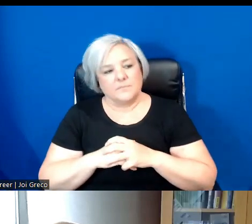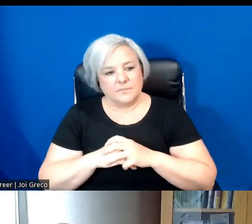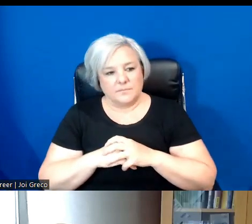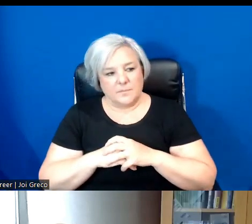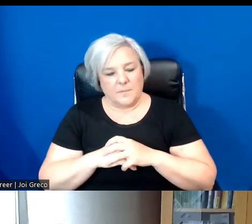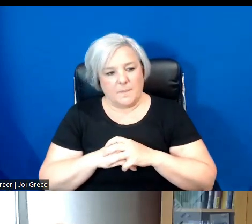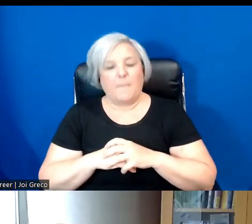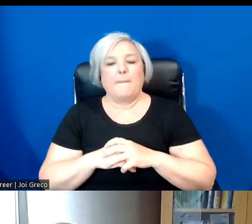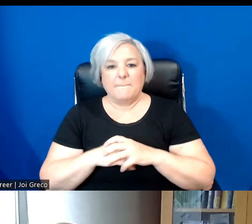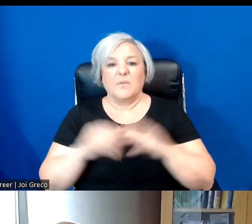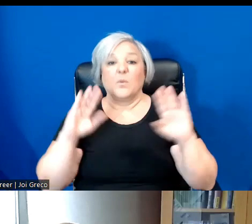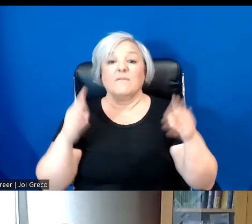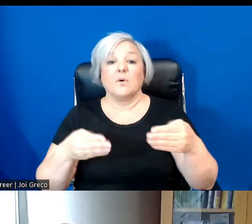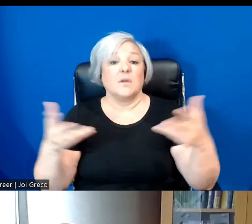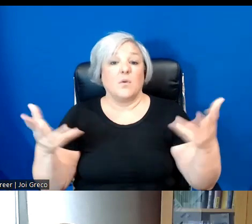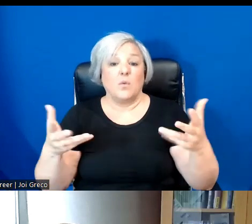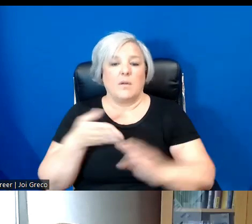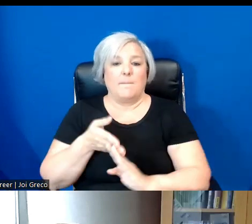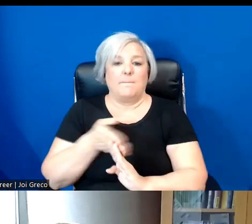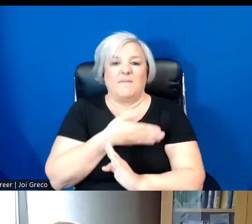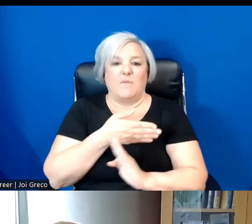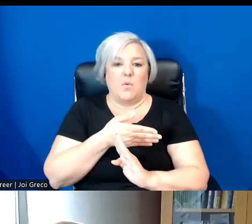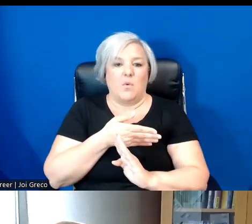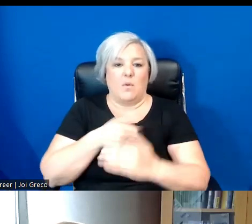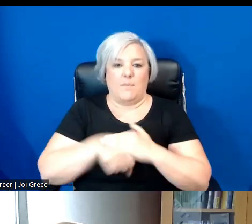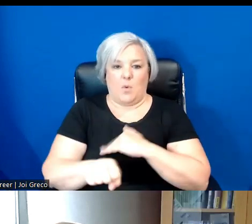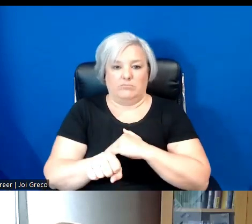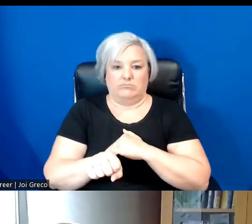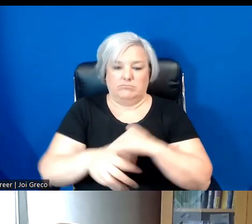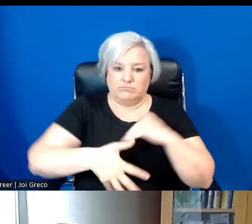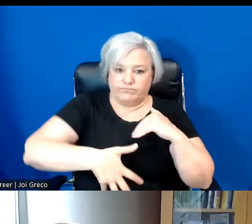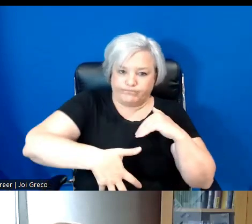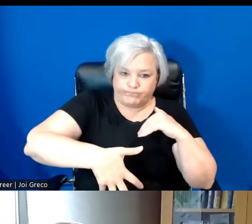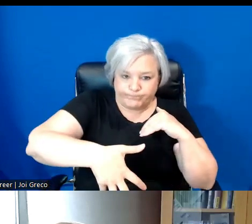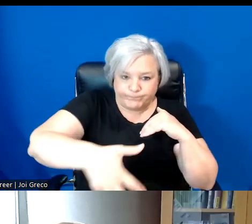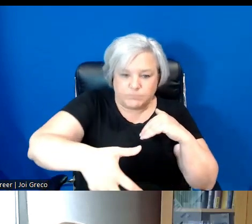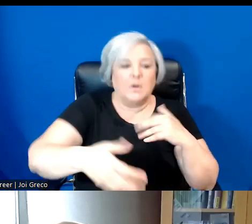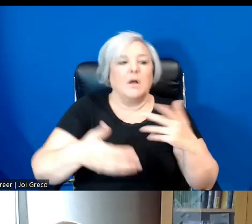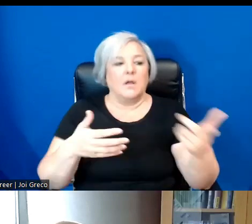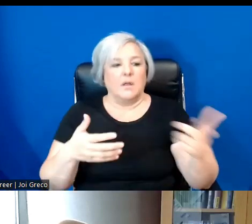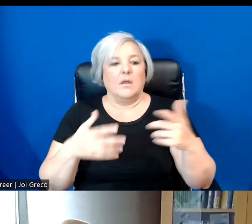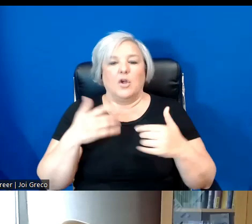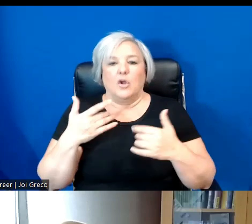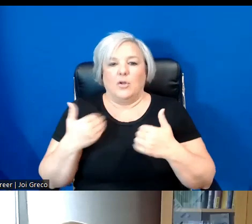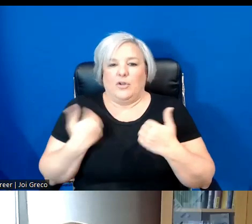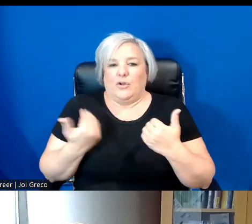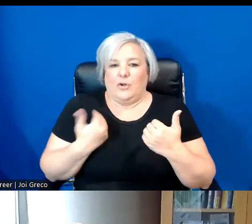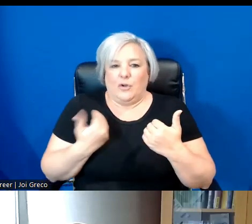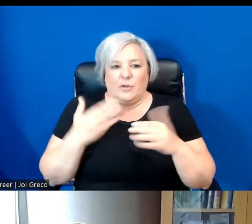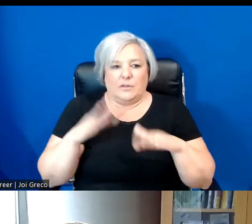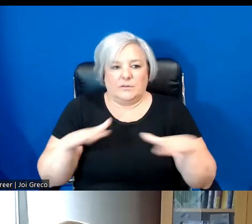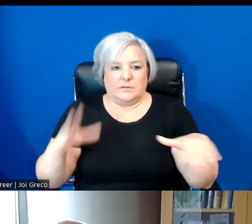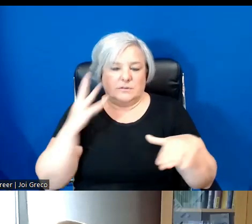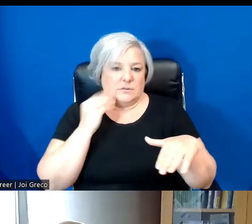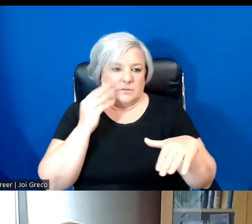What we really focused on were pre-birth household challenges and their impact on early childhood experiences. And when we think about pre-birth